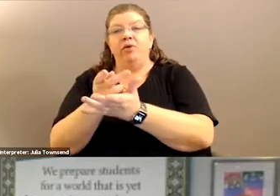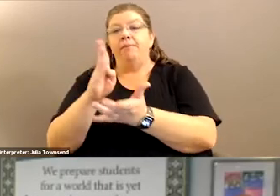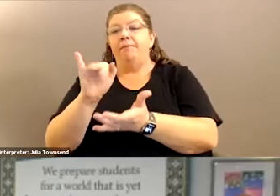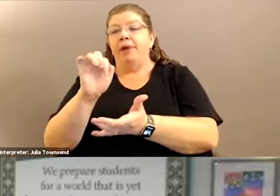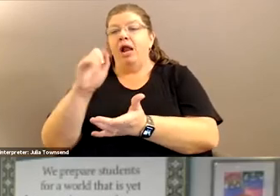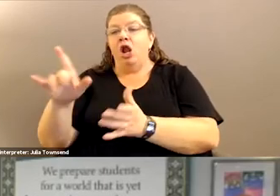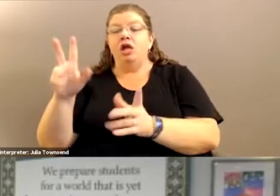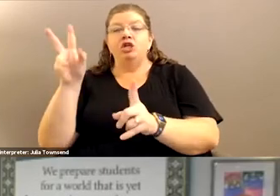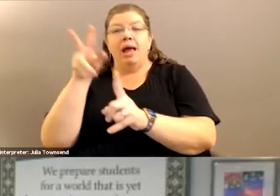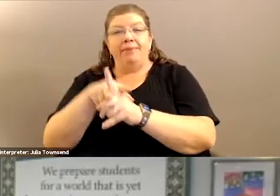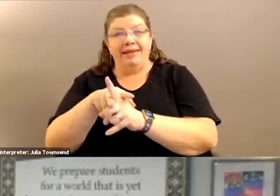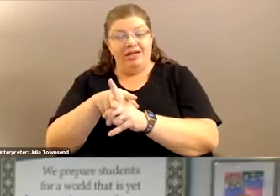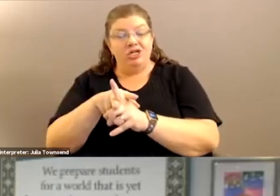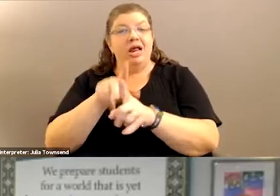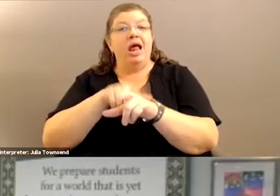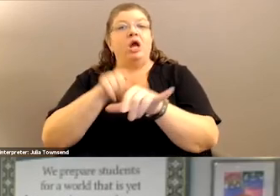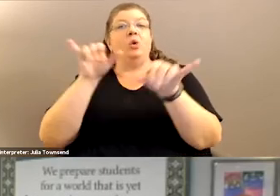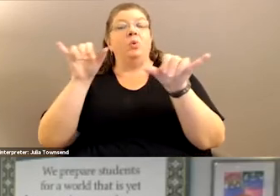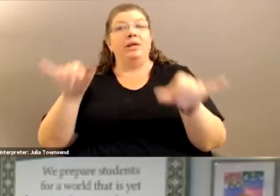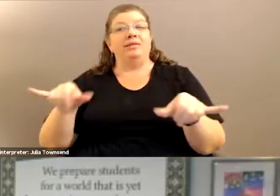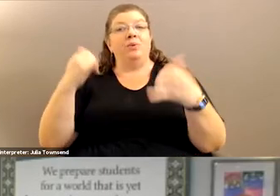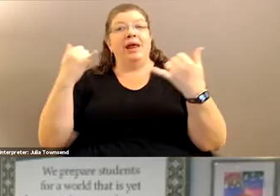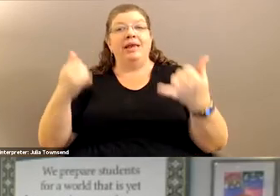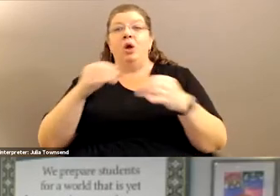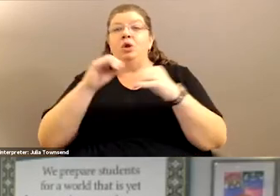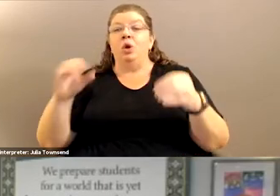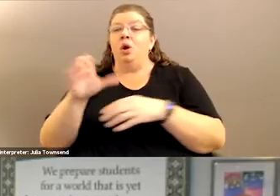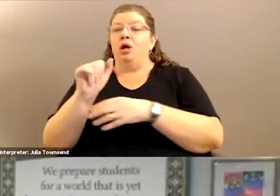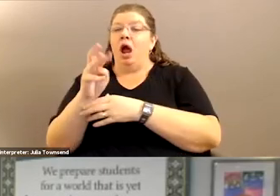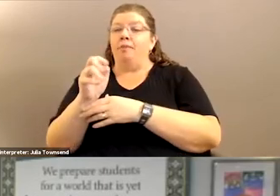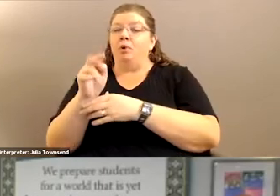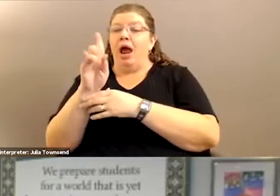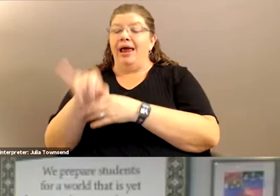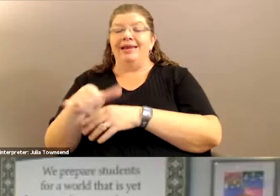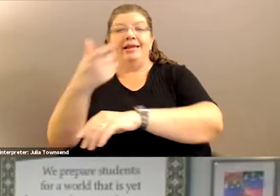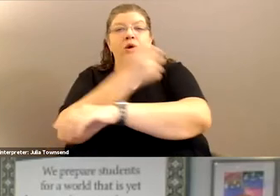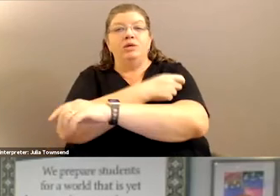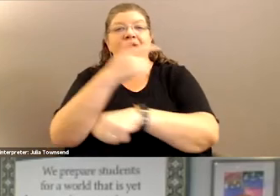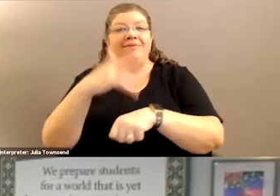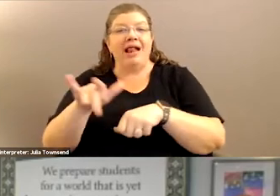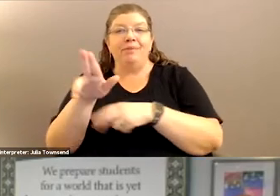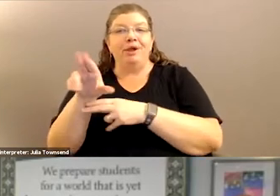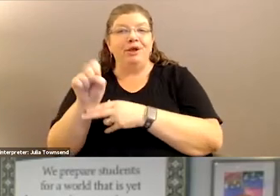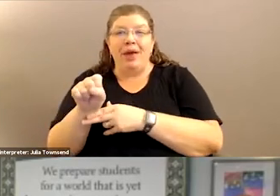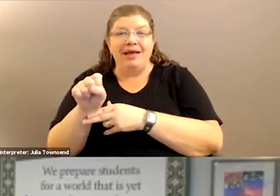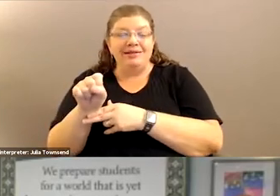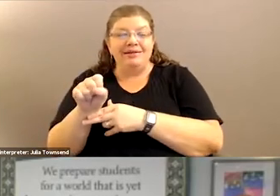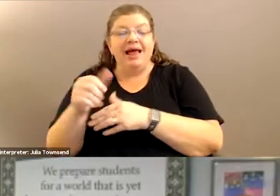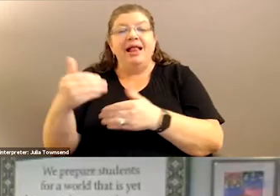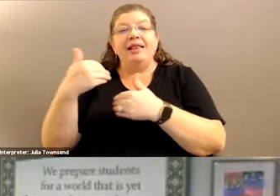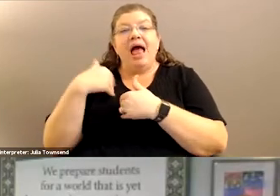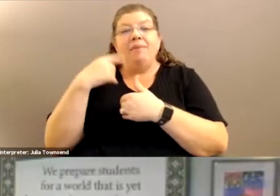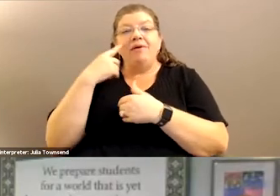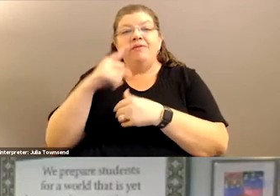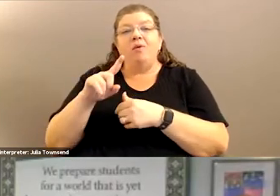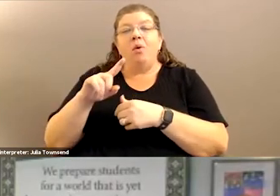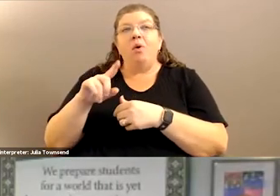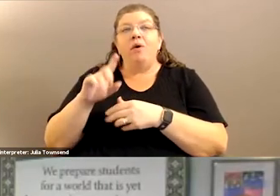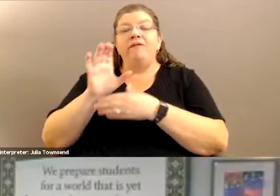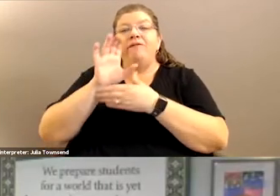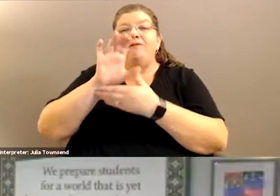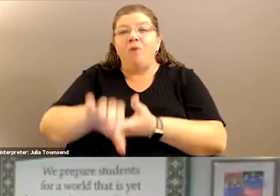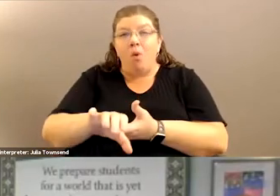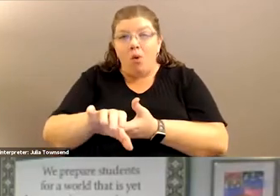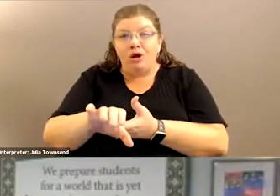application and coincidentally as of right now there are no commemorative doses available in the us liability for forced participation in a